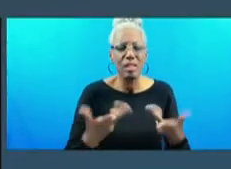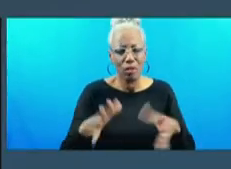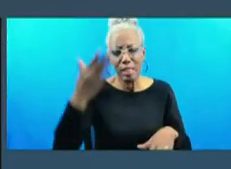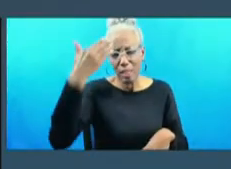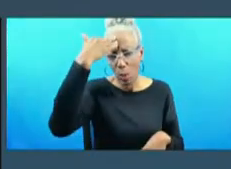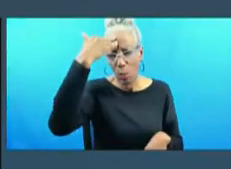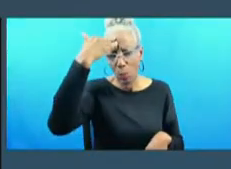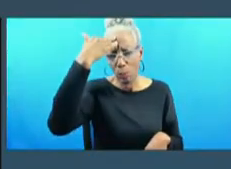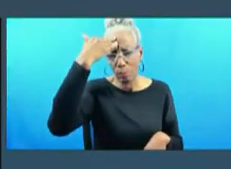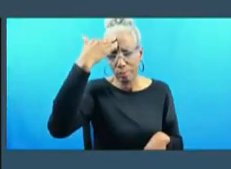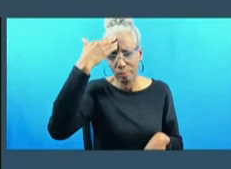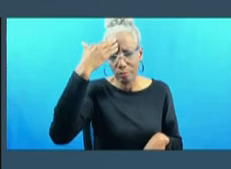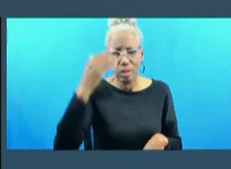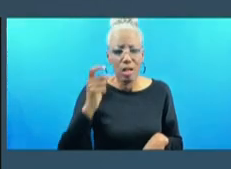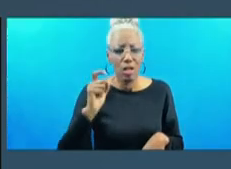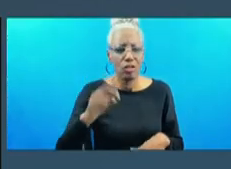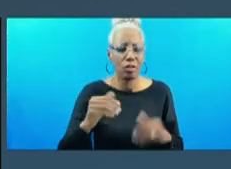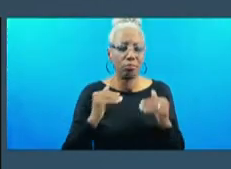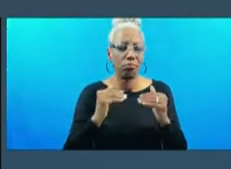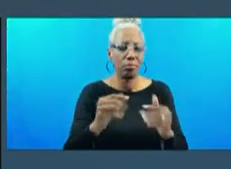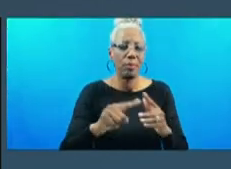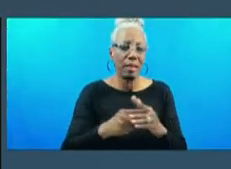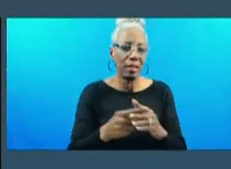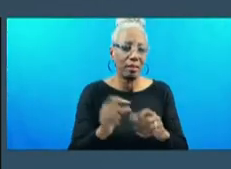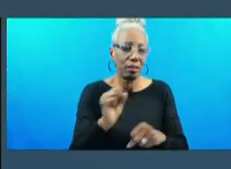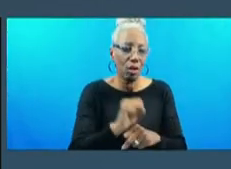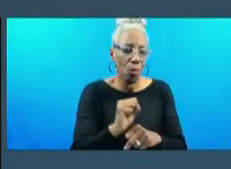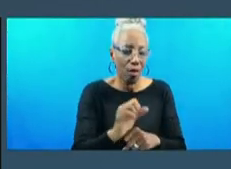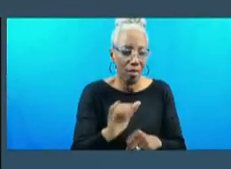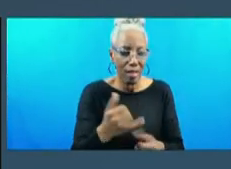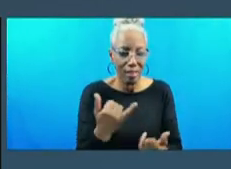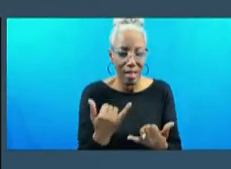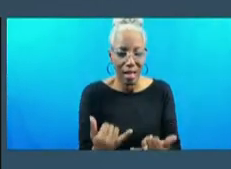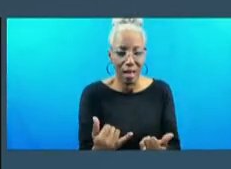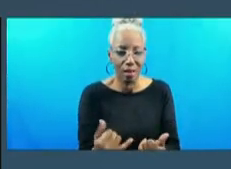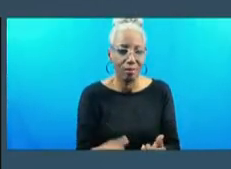work on them right now? Like building culturally responsive